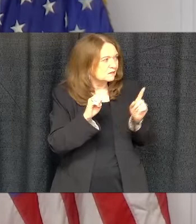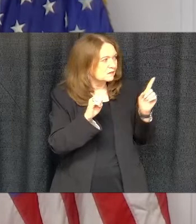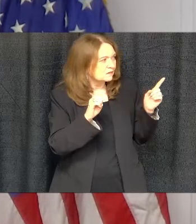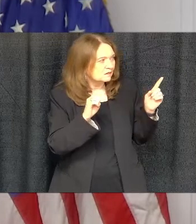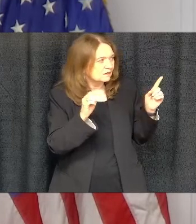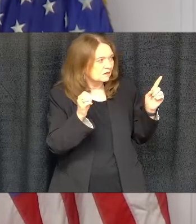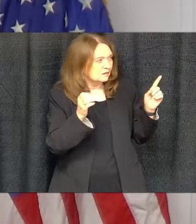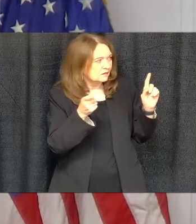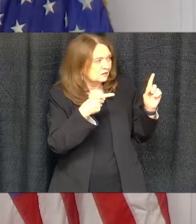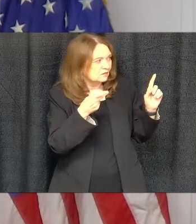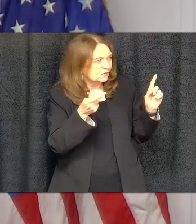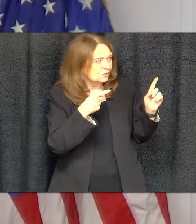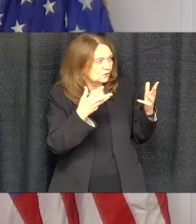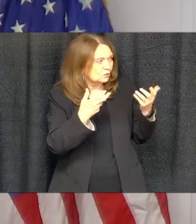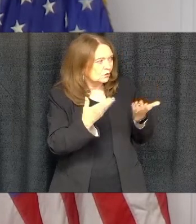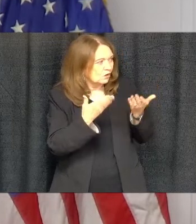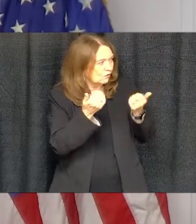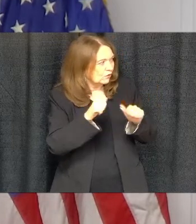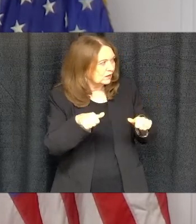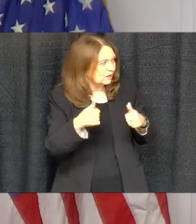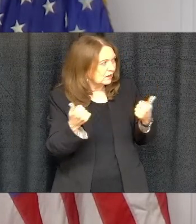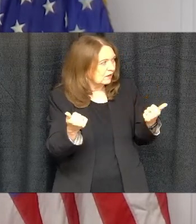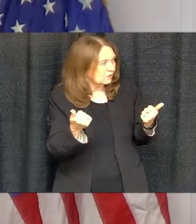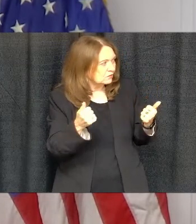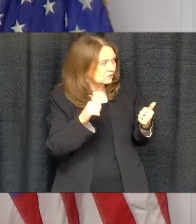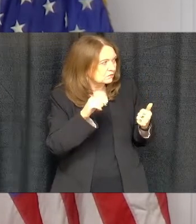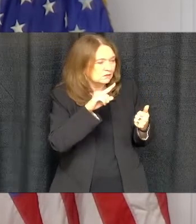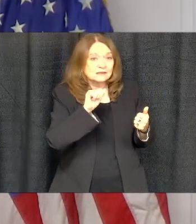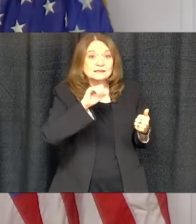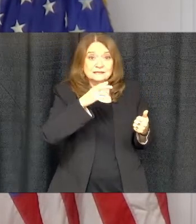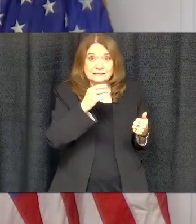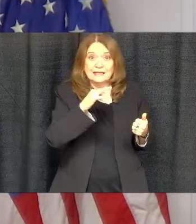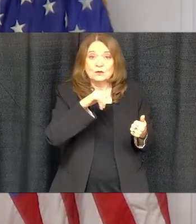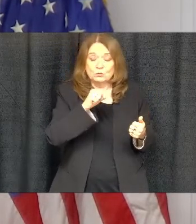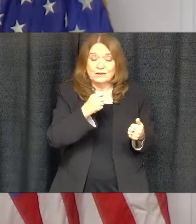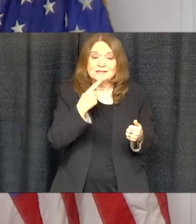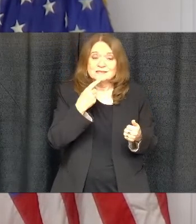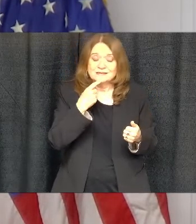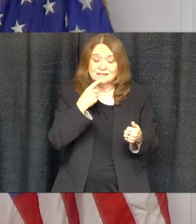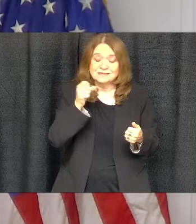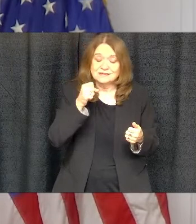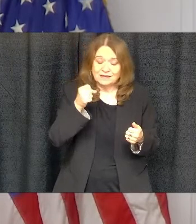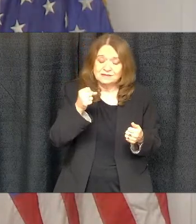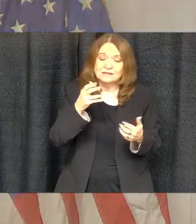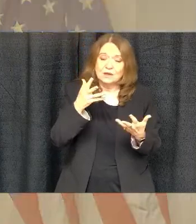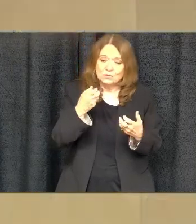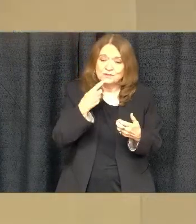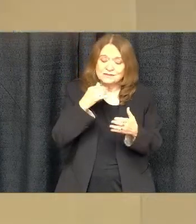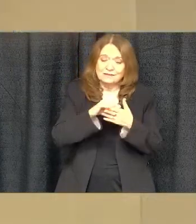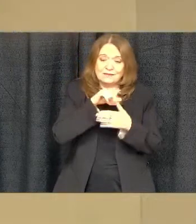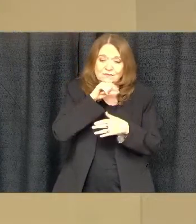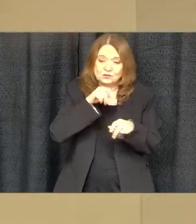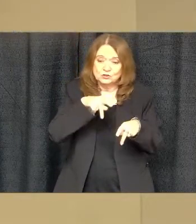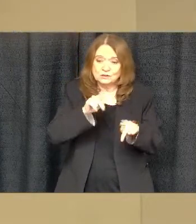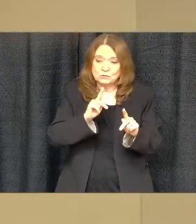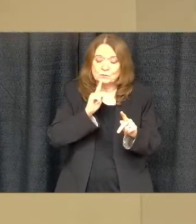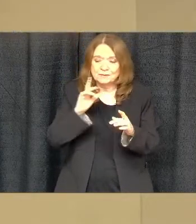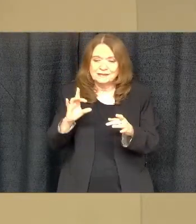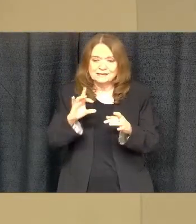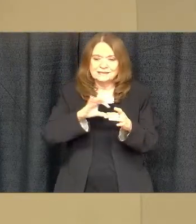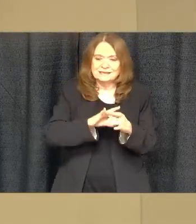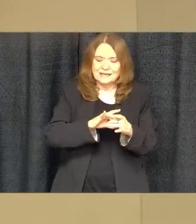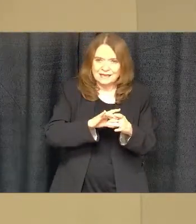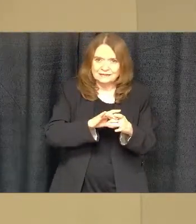y'all want to offer anything else? Yeah, I will just say that the chicken permit is tied to